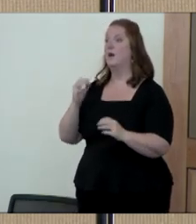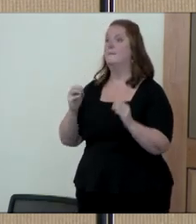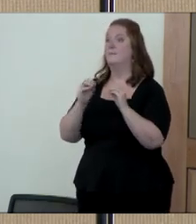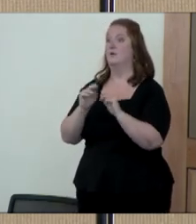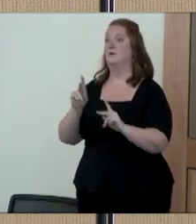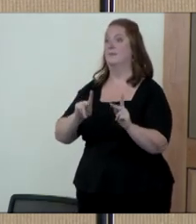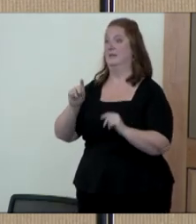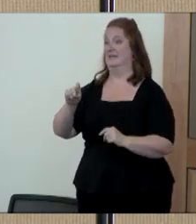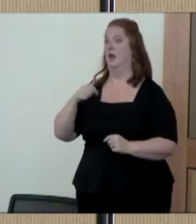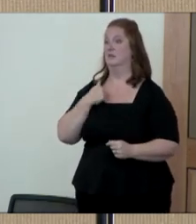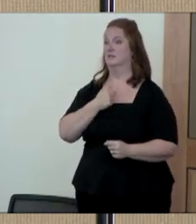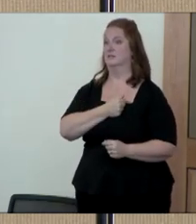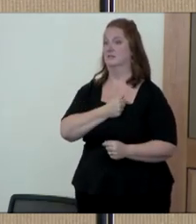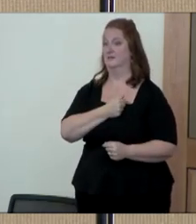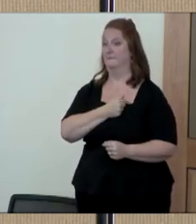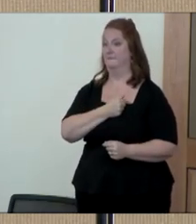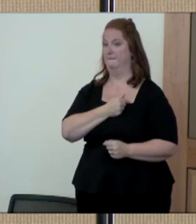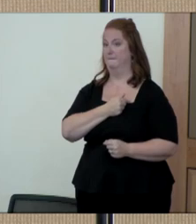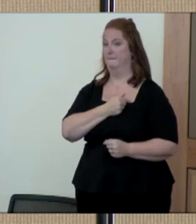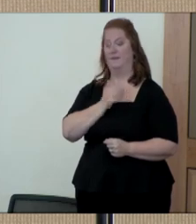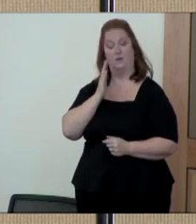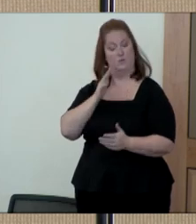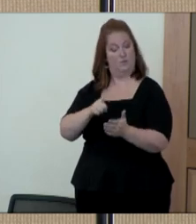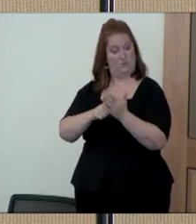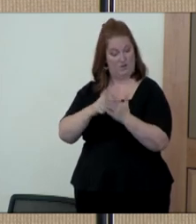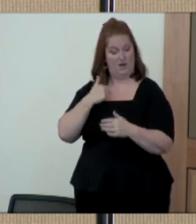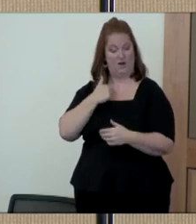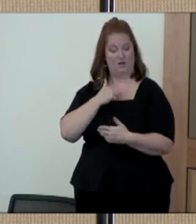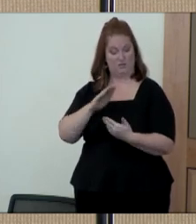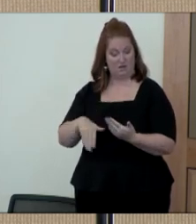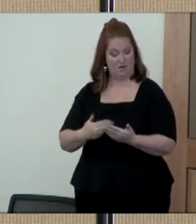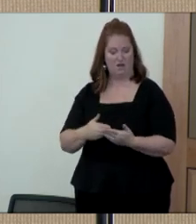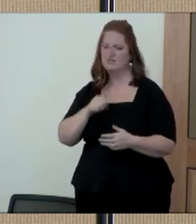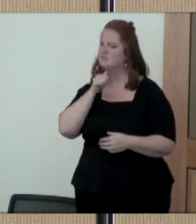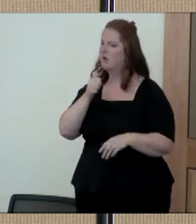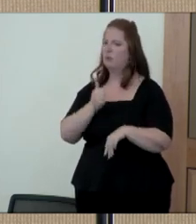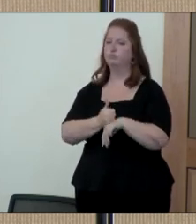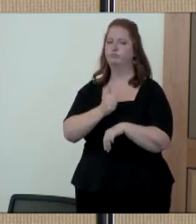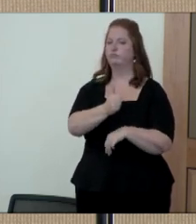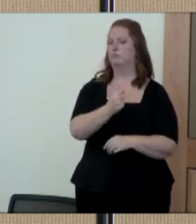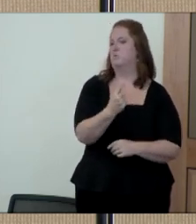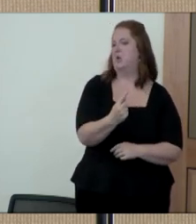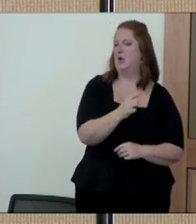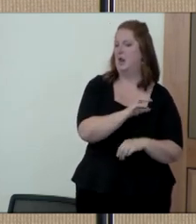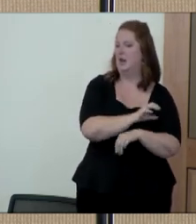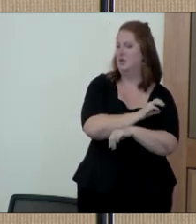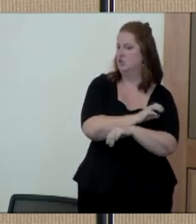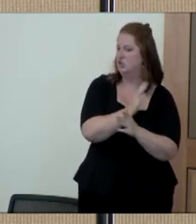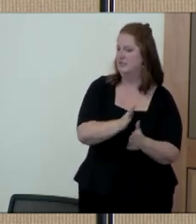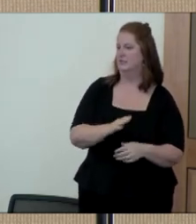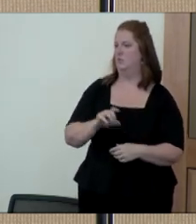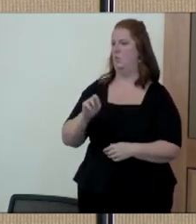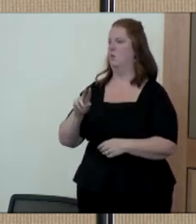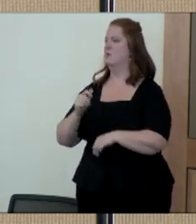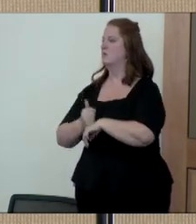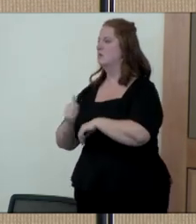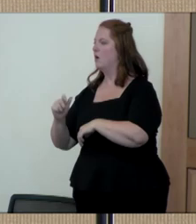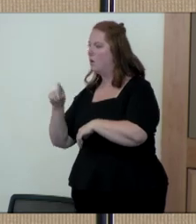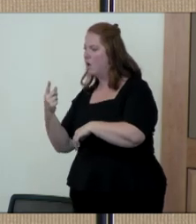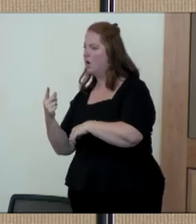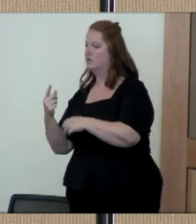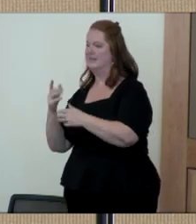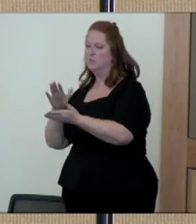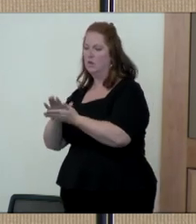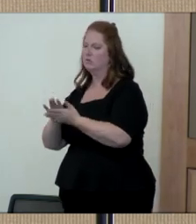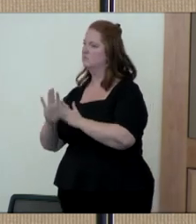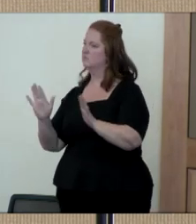need us. And it's going to take all of us, not just clinicians, not just our health sciences schools, all of us